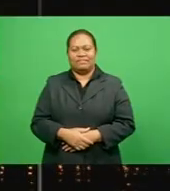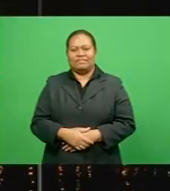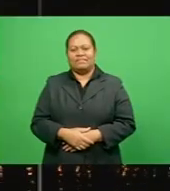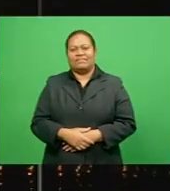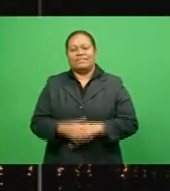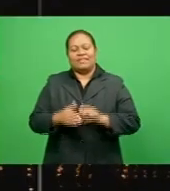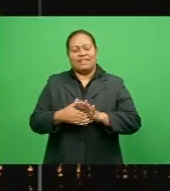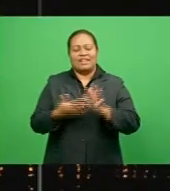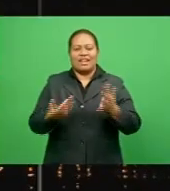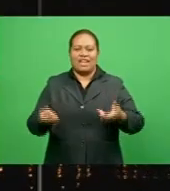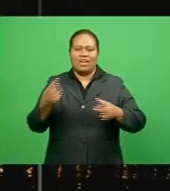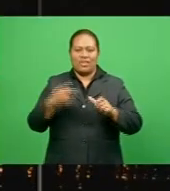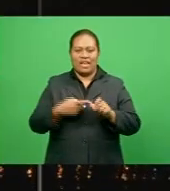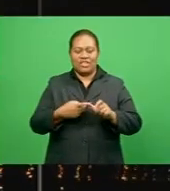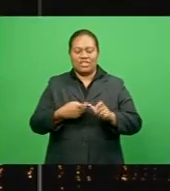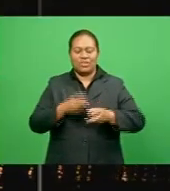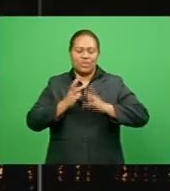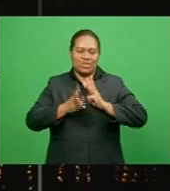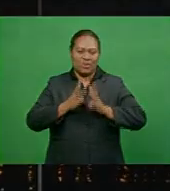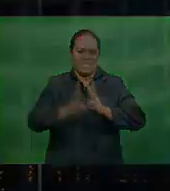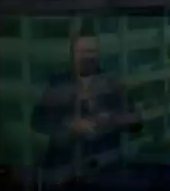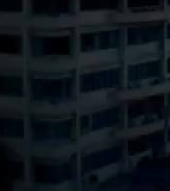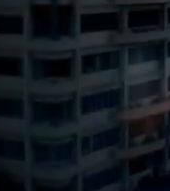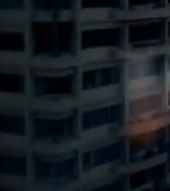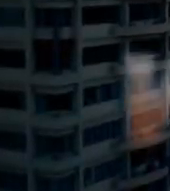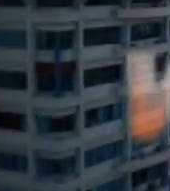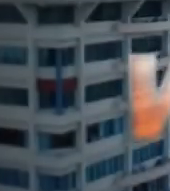And Angie joins us now with the latest in weather.